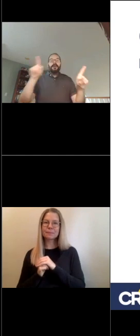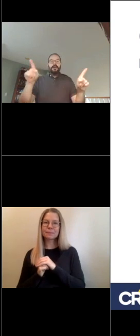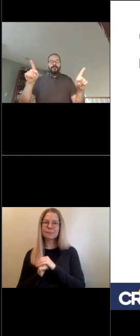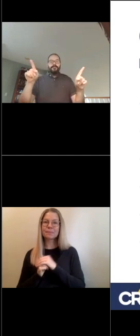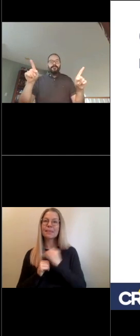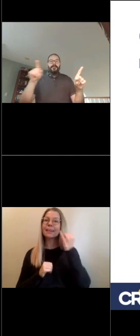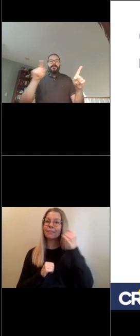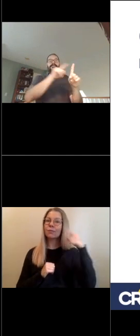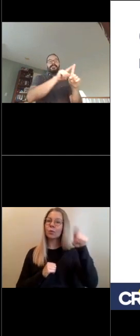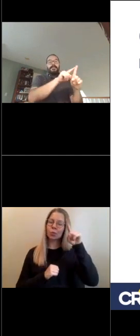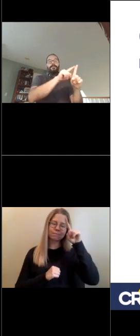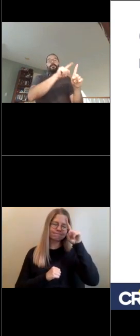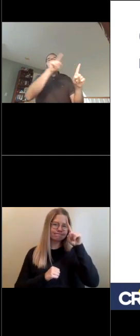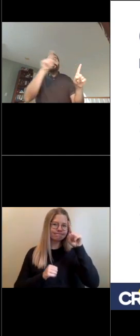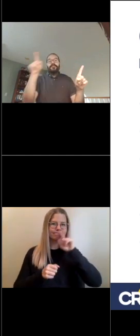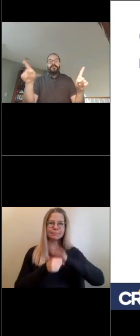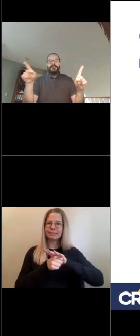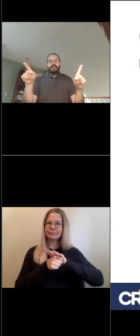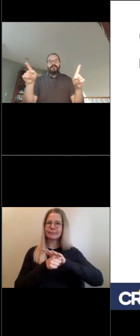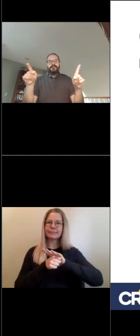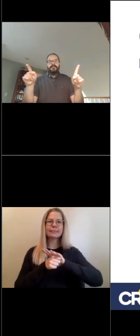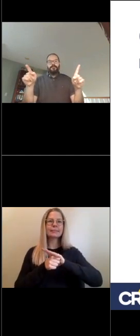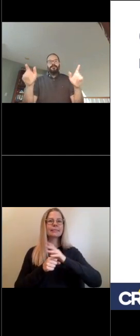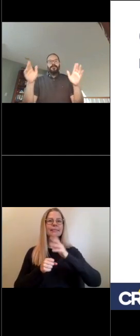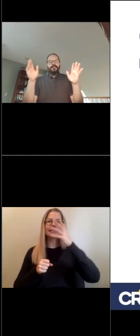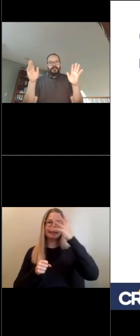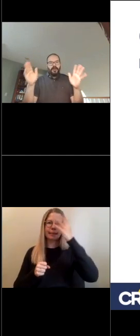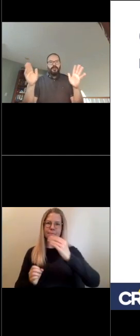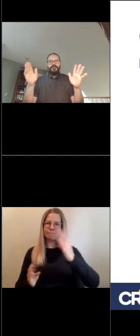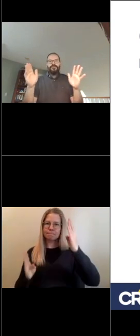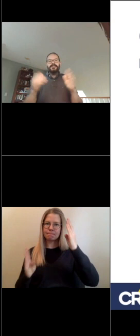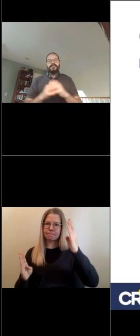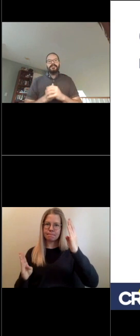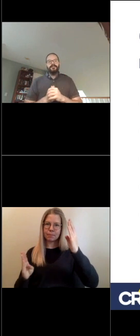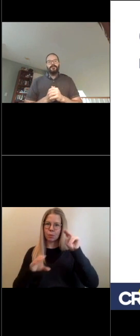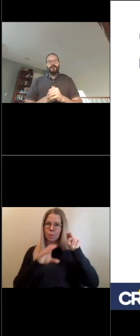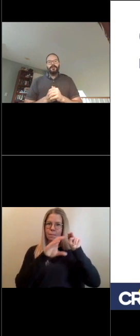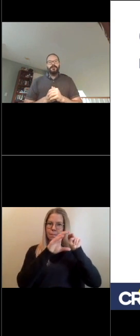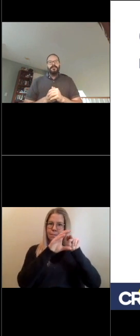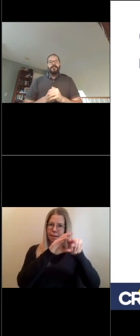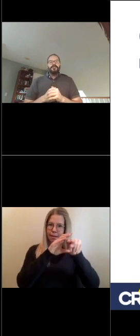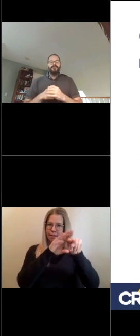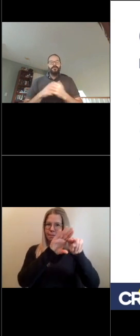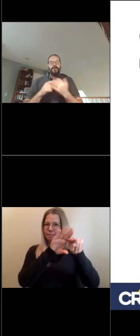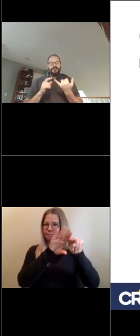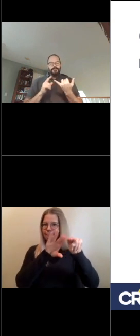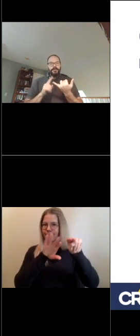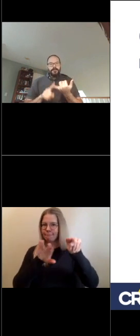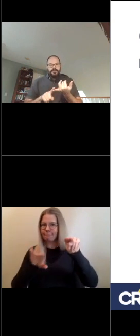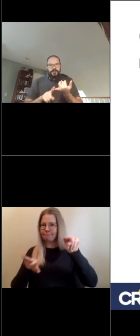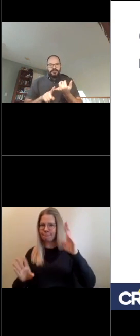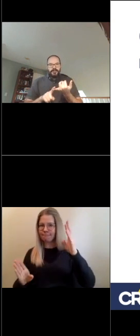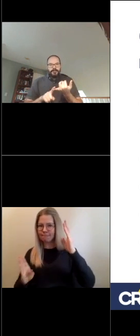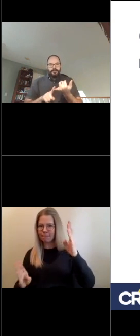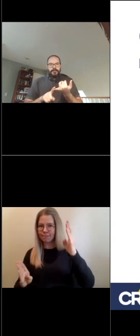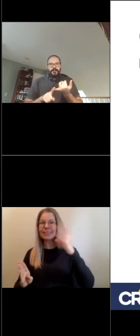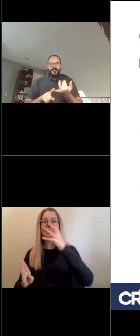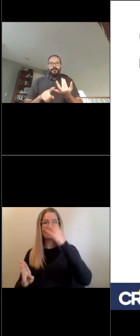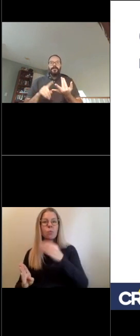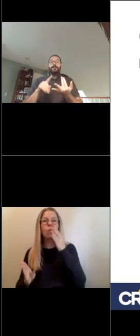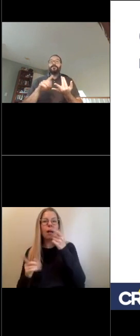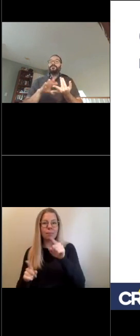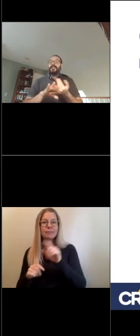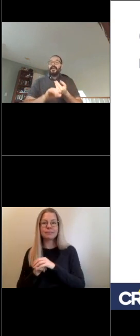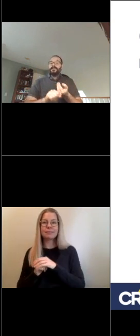over time, sleep will fill that sleep window as long as you're consistent with it. So you want to build your sleep